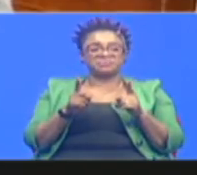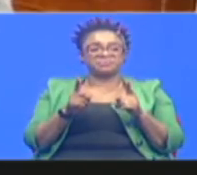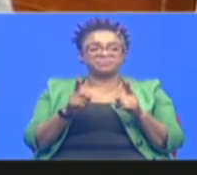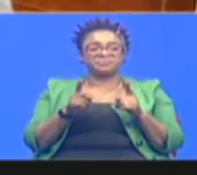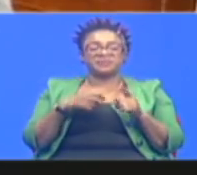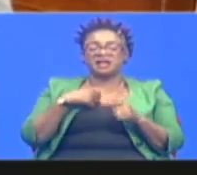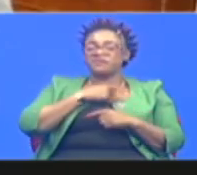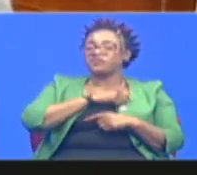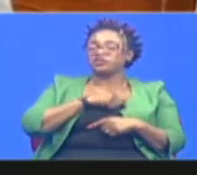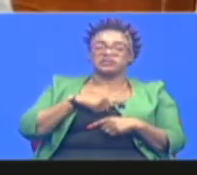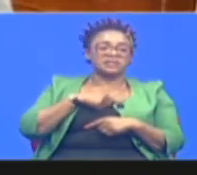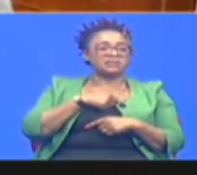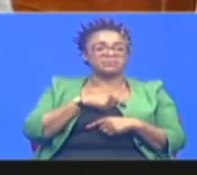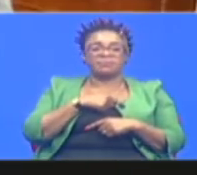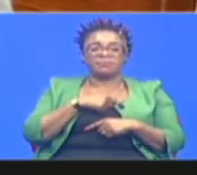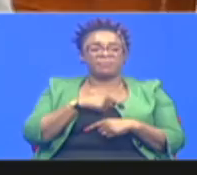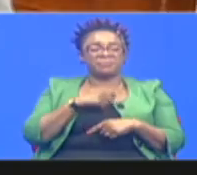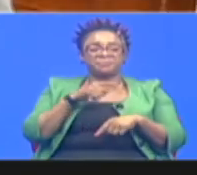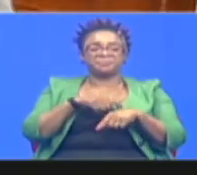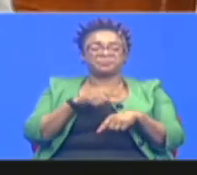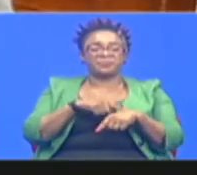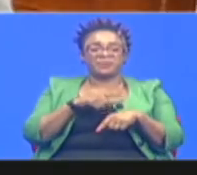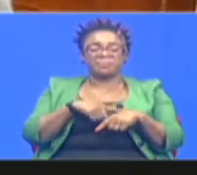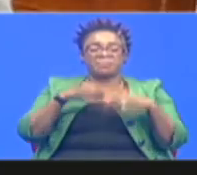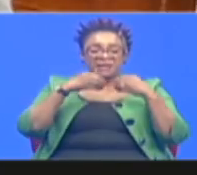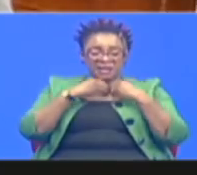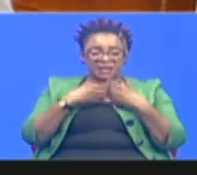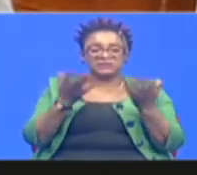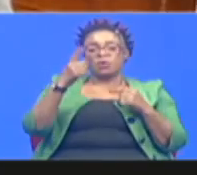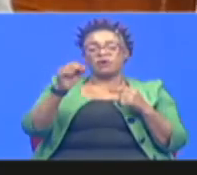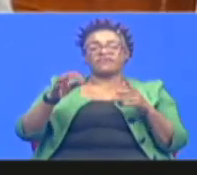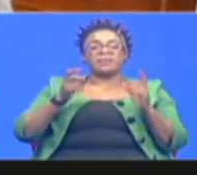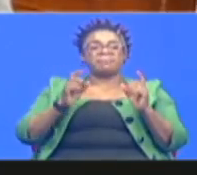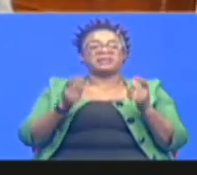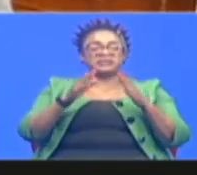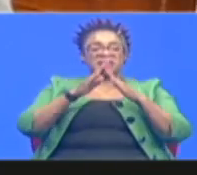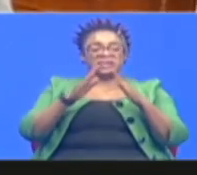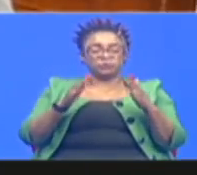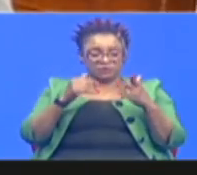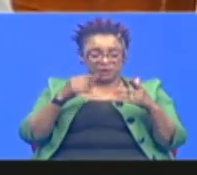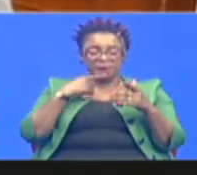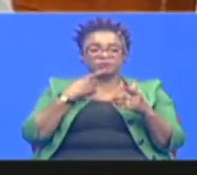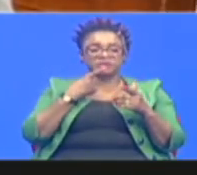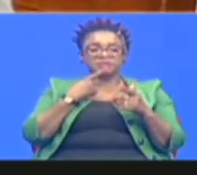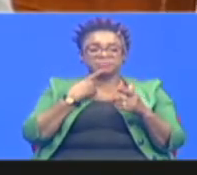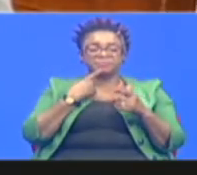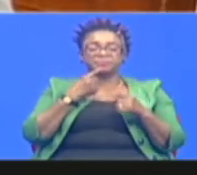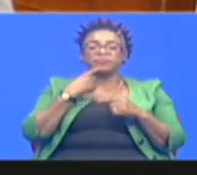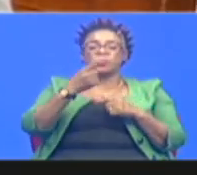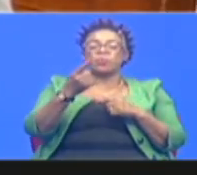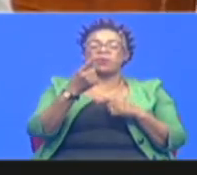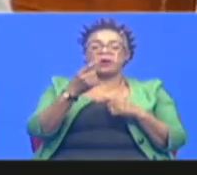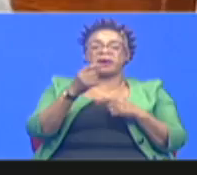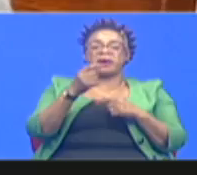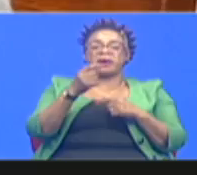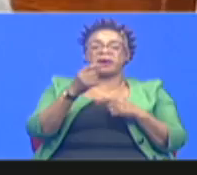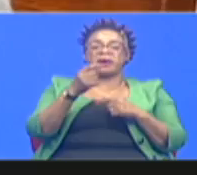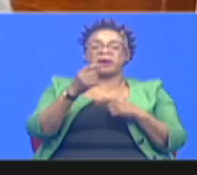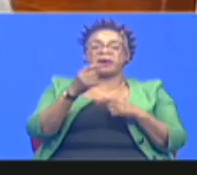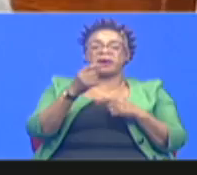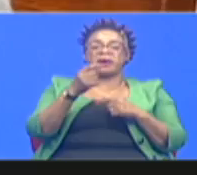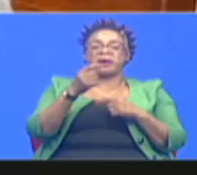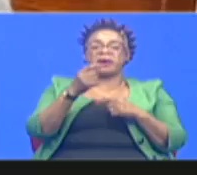unfortunately, at the time that it was being one of the media houses, it was indicated that 100% bribery in Bomet for